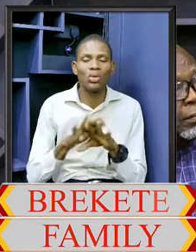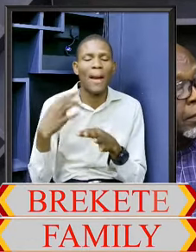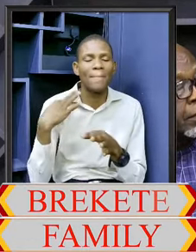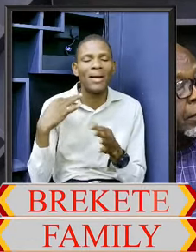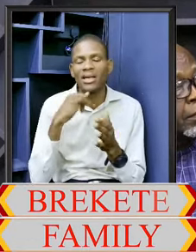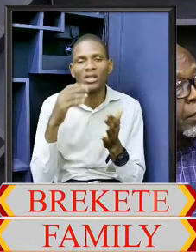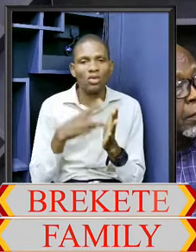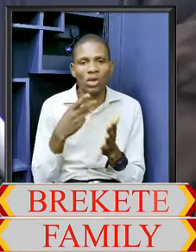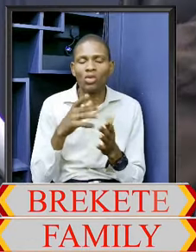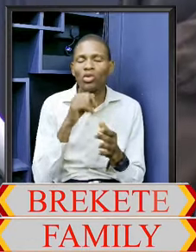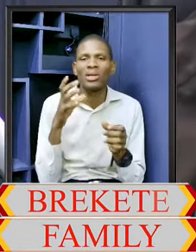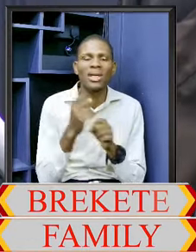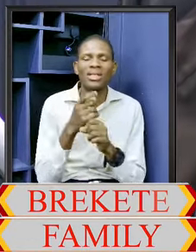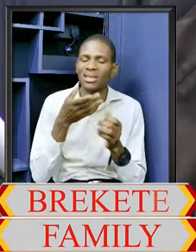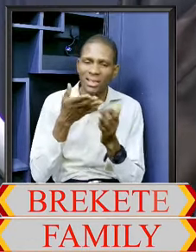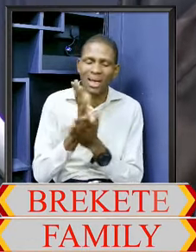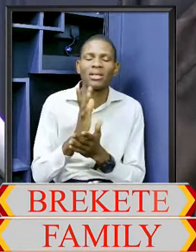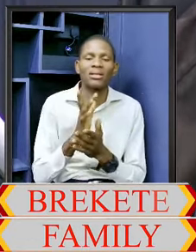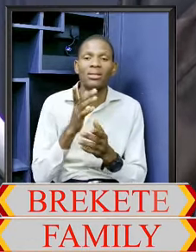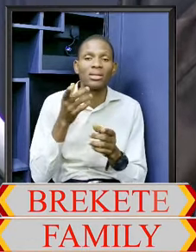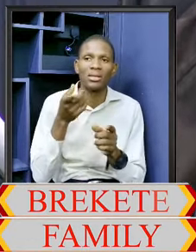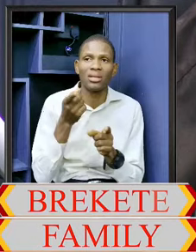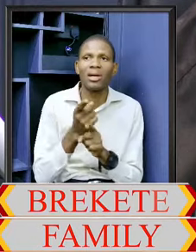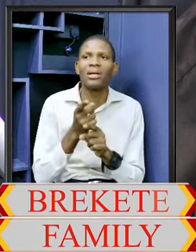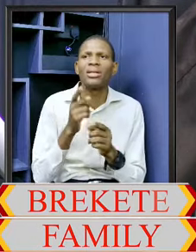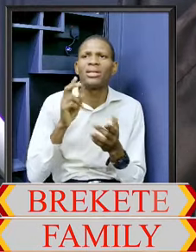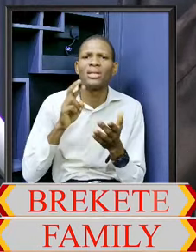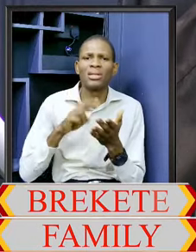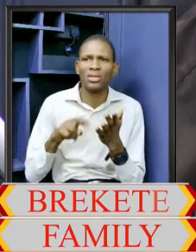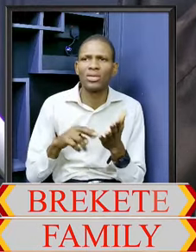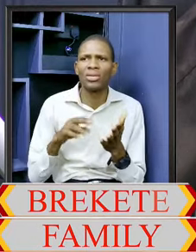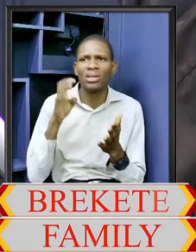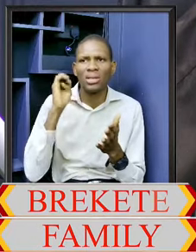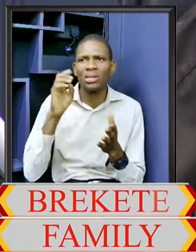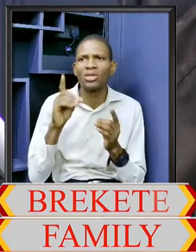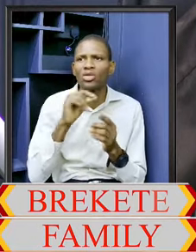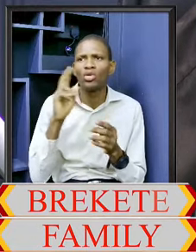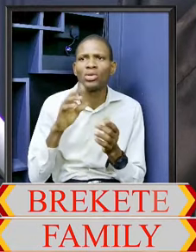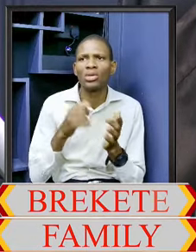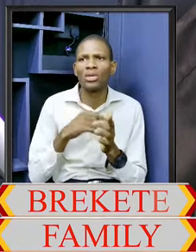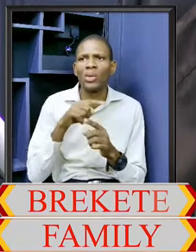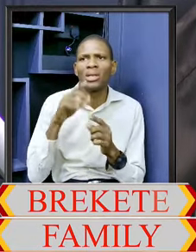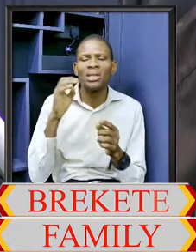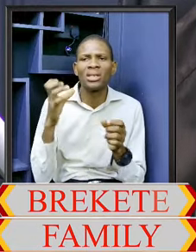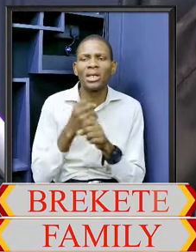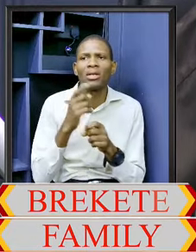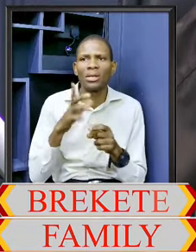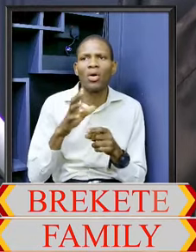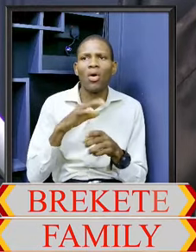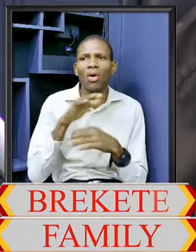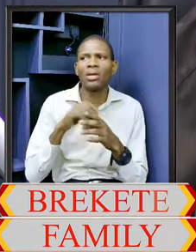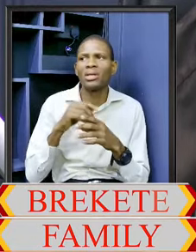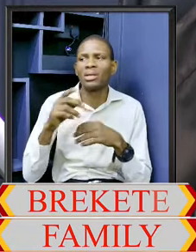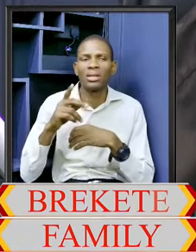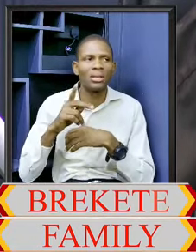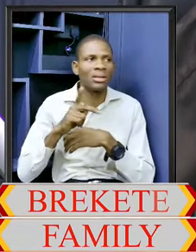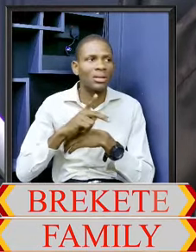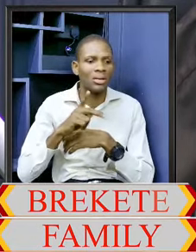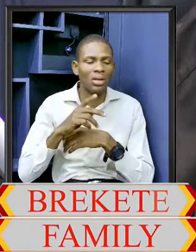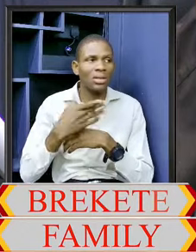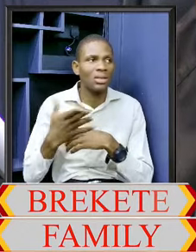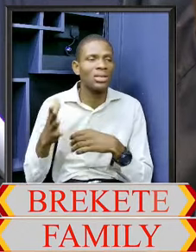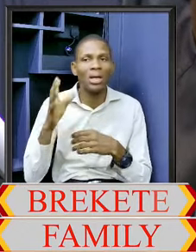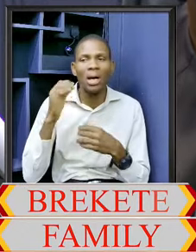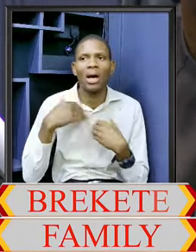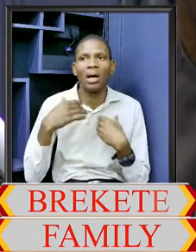result where you supposed get. Even he say he no use it, oh no. Because when he got to Kaduna, all of them don't die. So